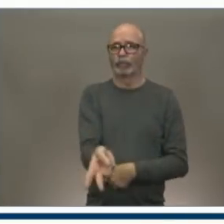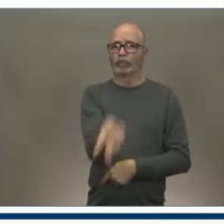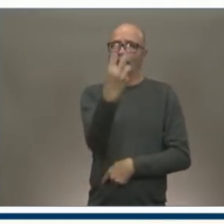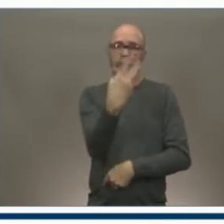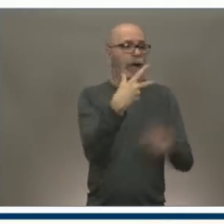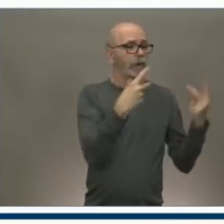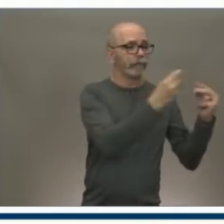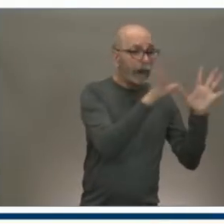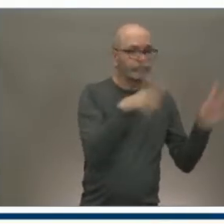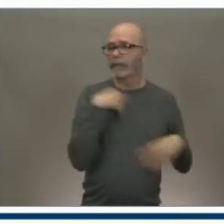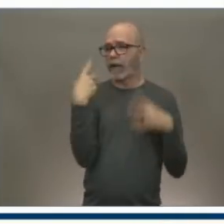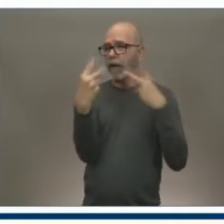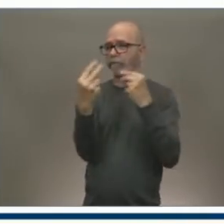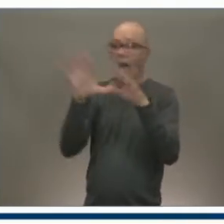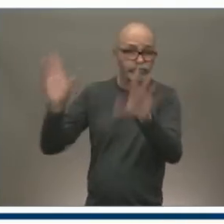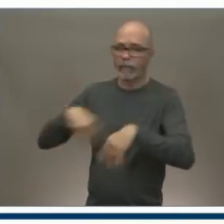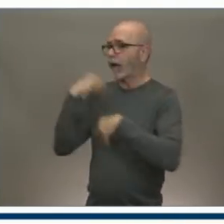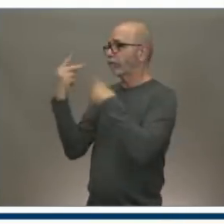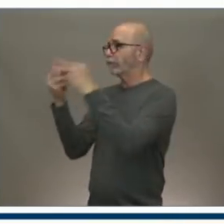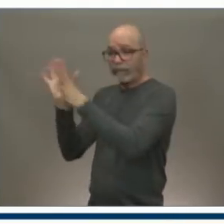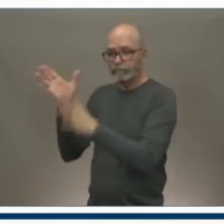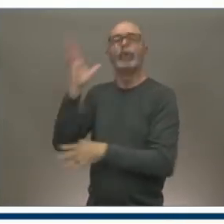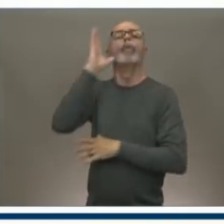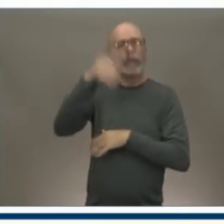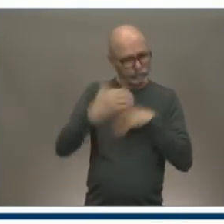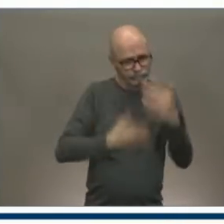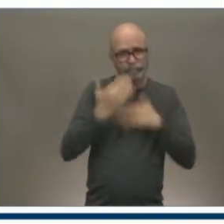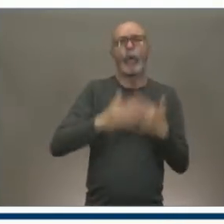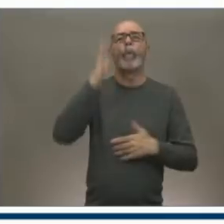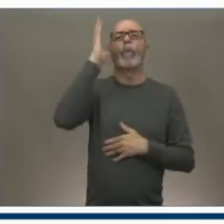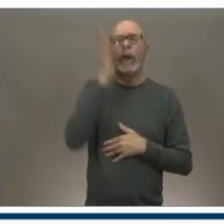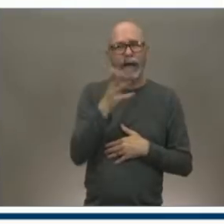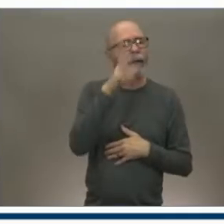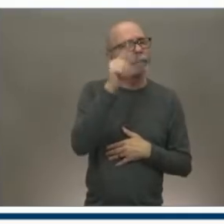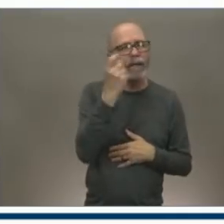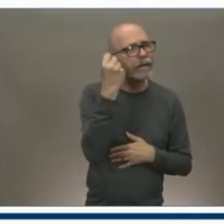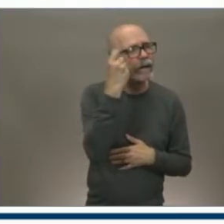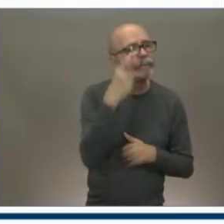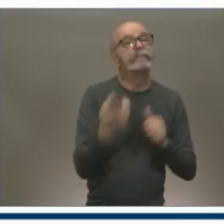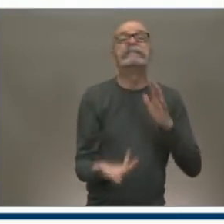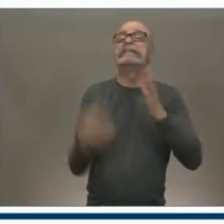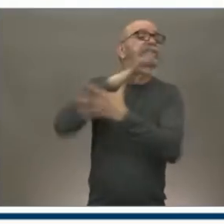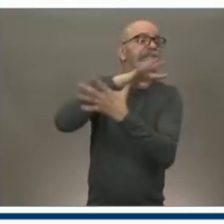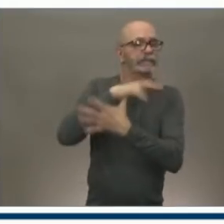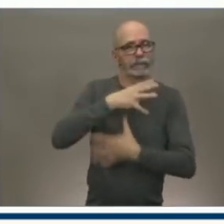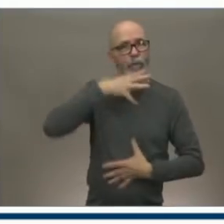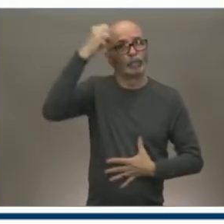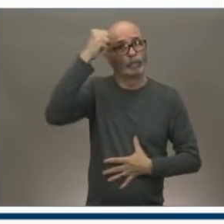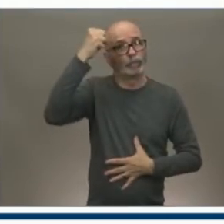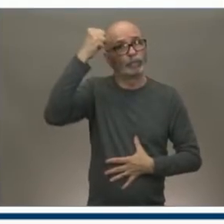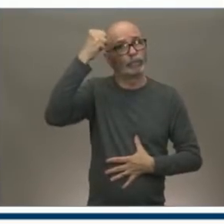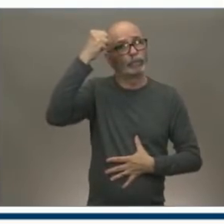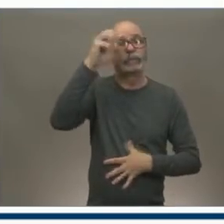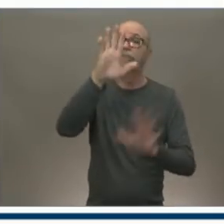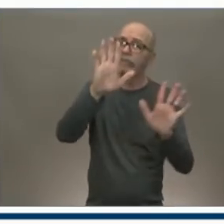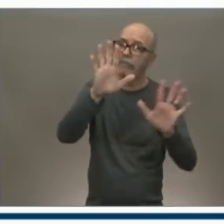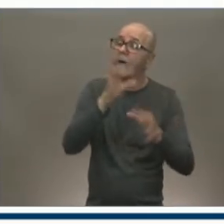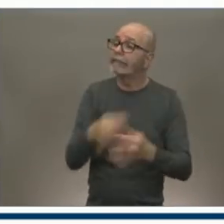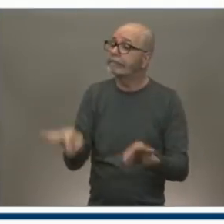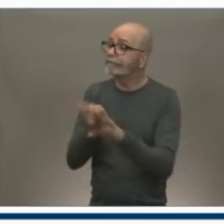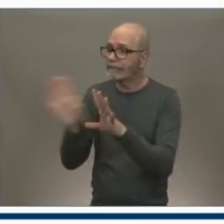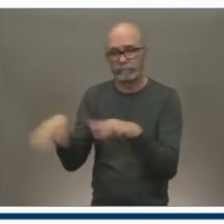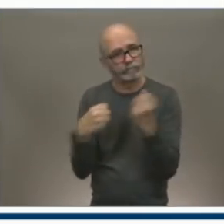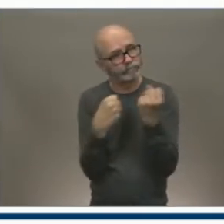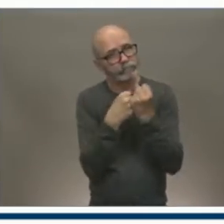possible. The way to do that is to focus mainly on age. So I ask everyone to support this process and come forward when